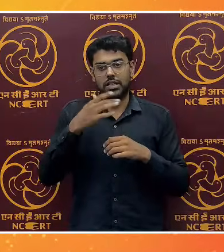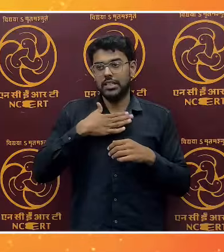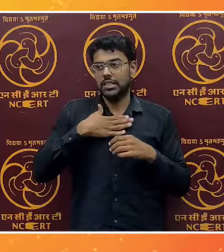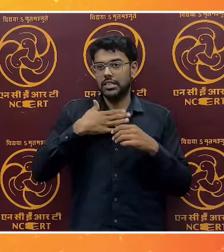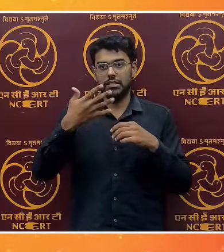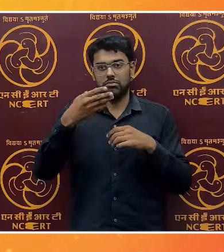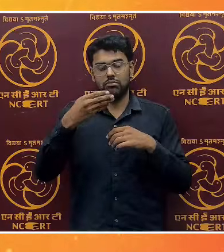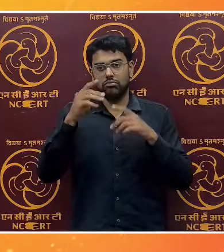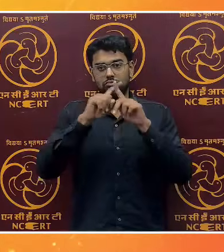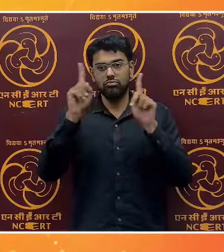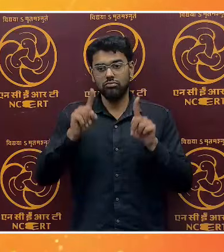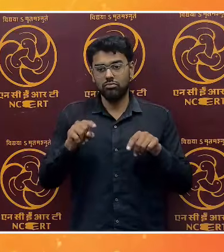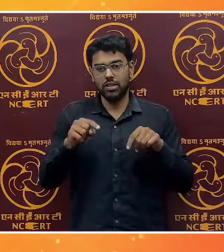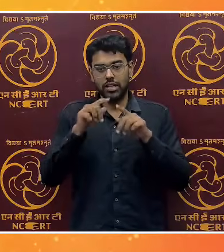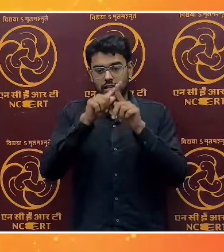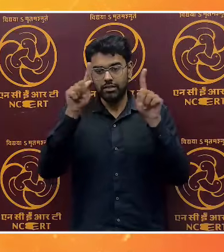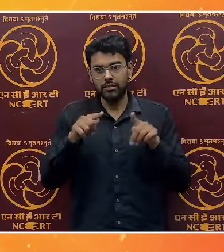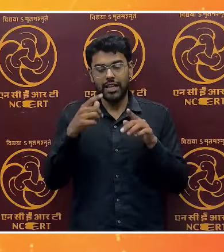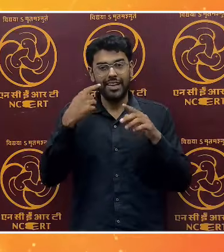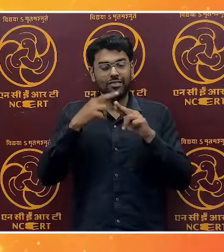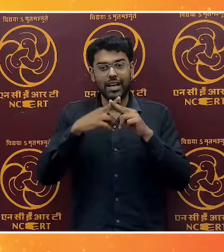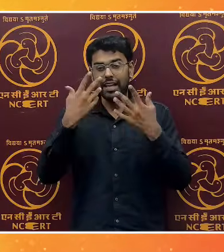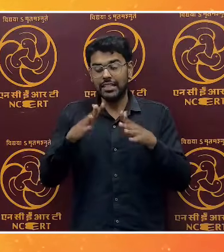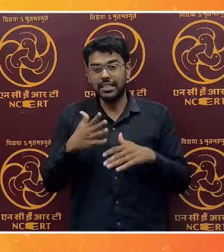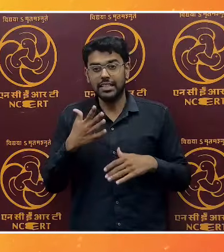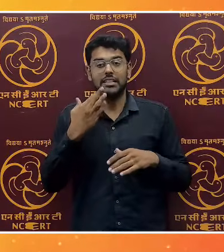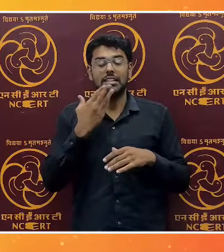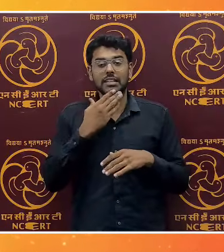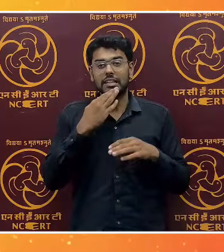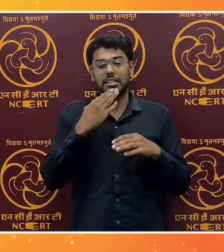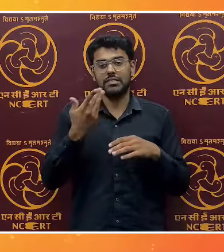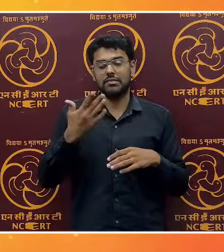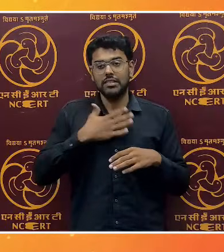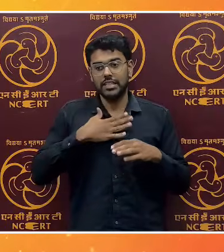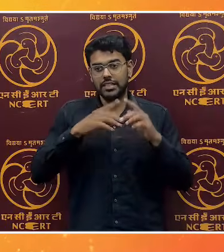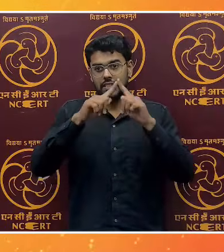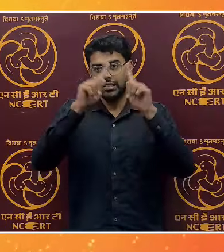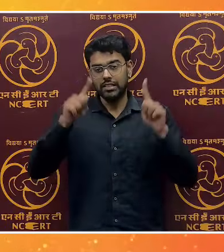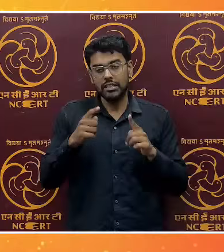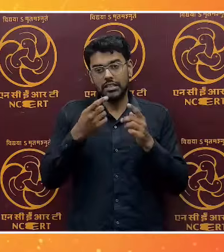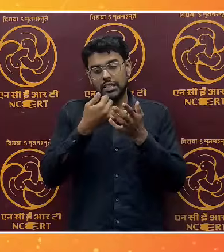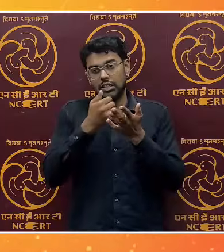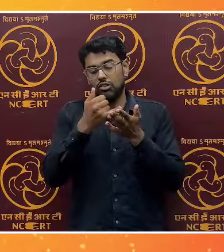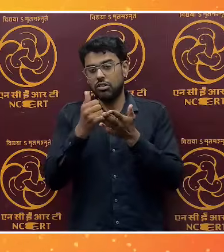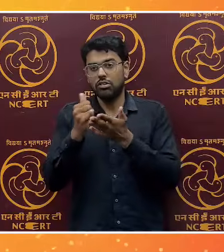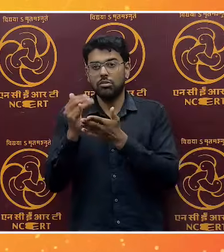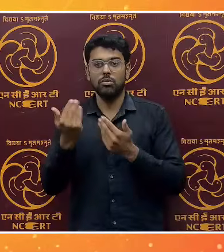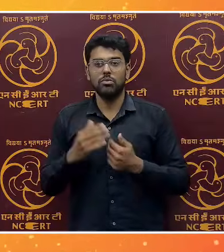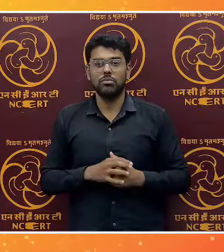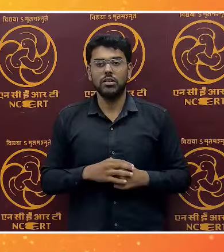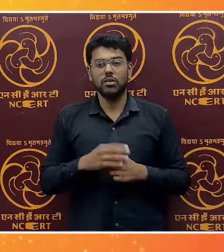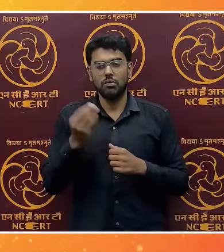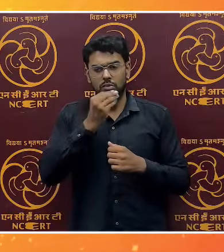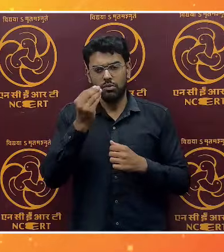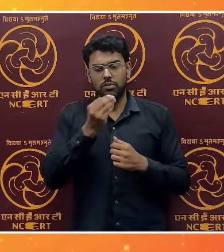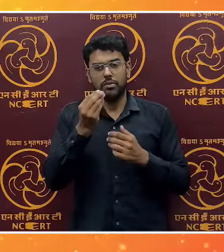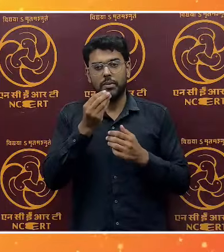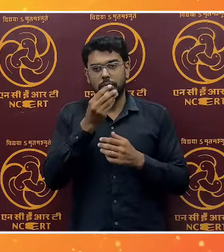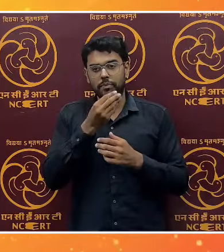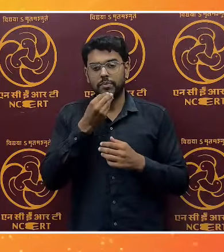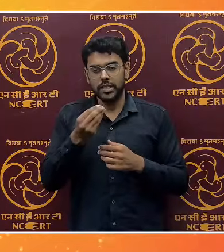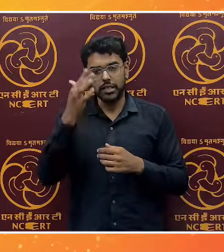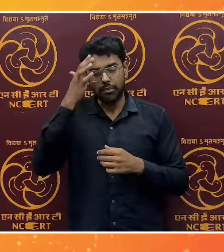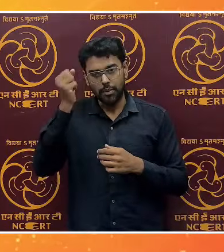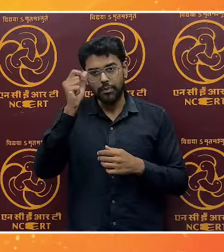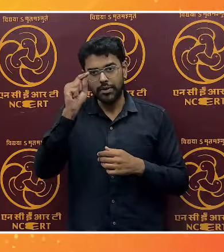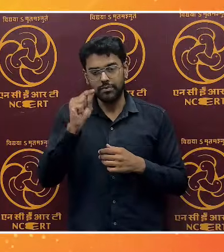because whatever green in that frame, it will remove every shade of green. So there are few things you have to keep in your